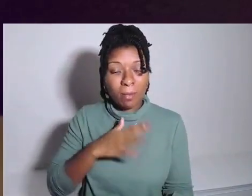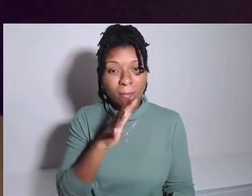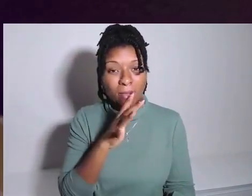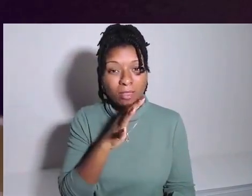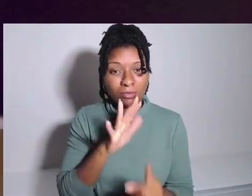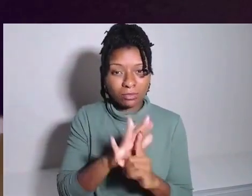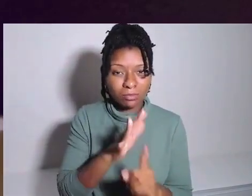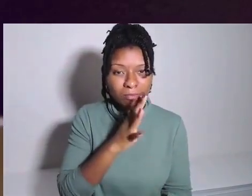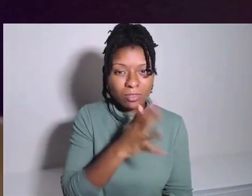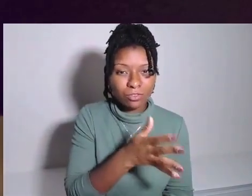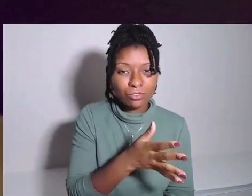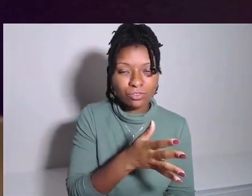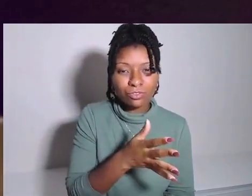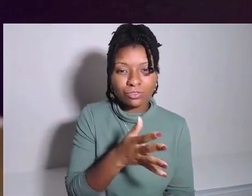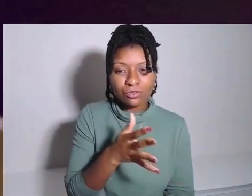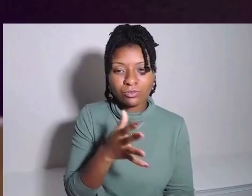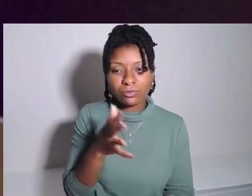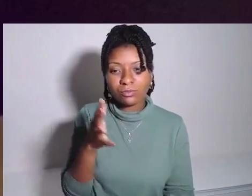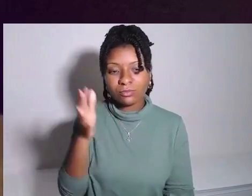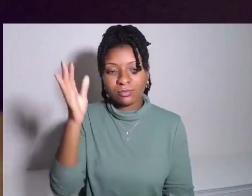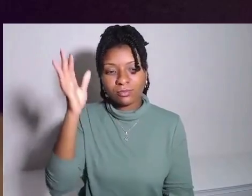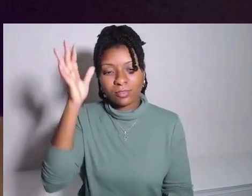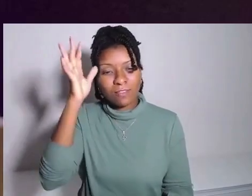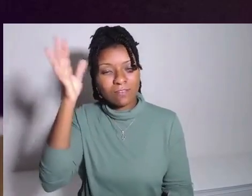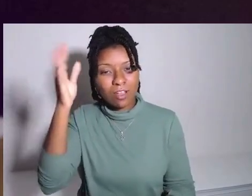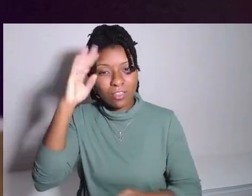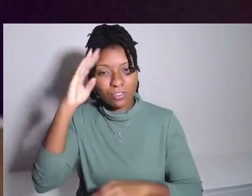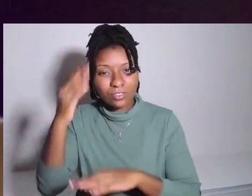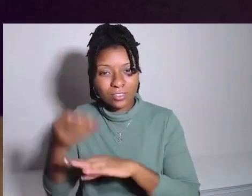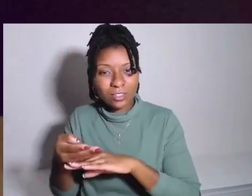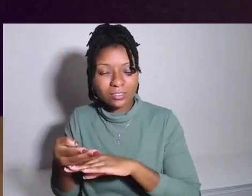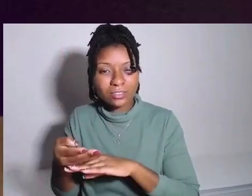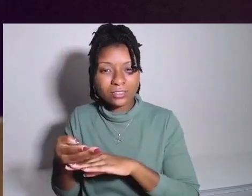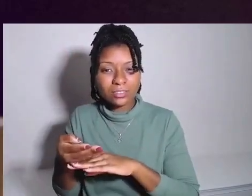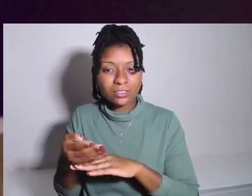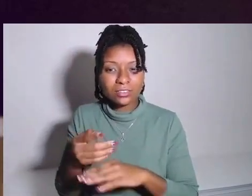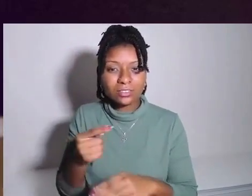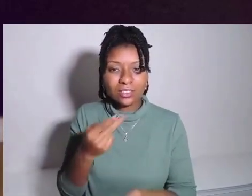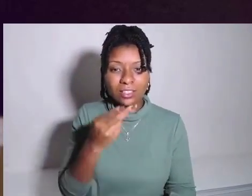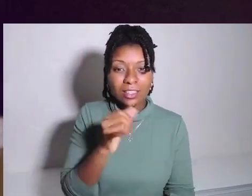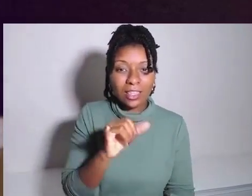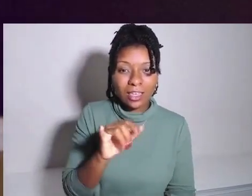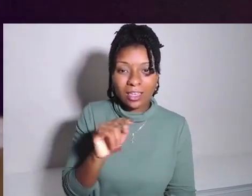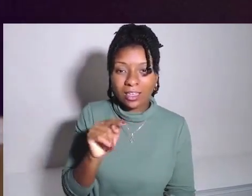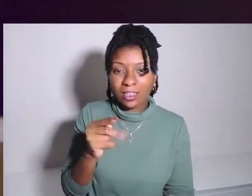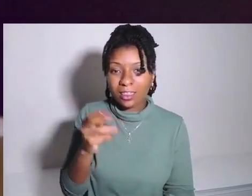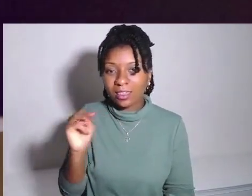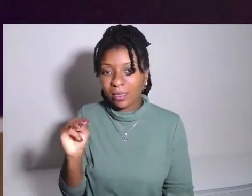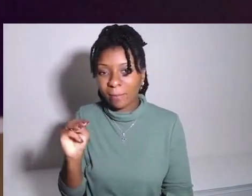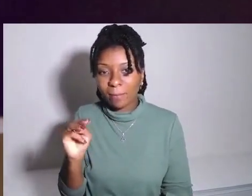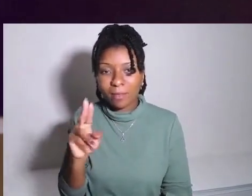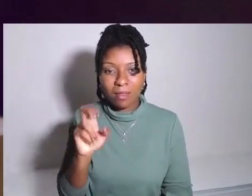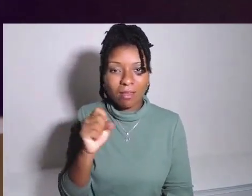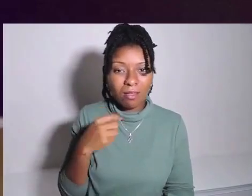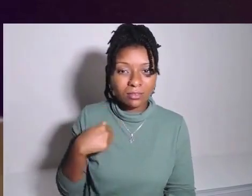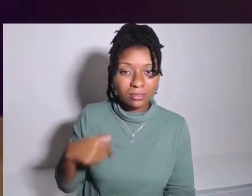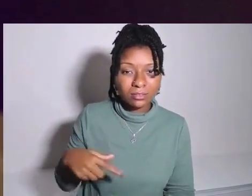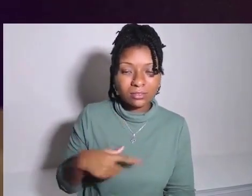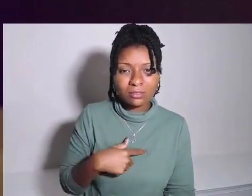the father's sons, the they, the them, the us. How do we love? Think about